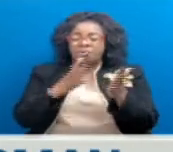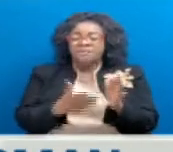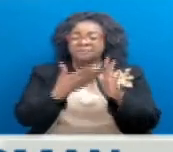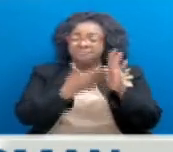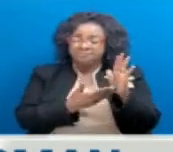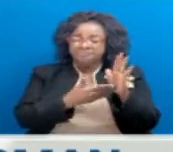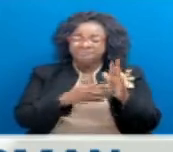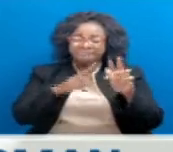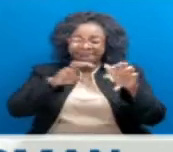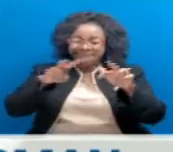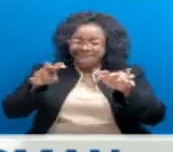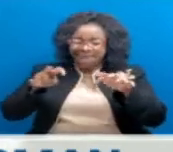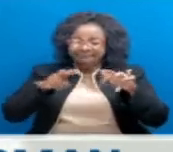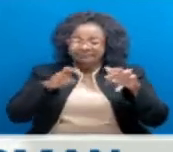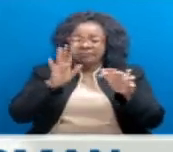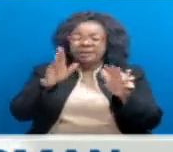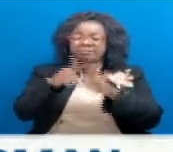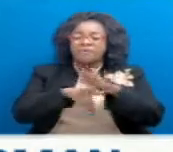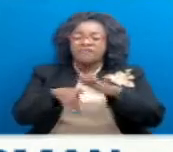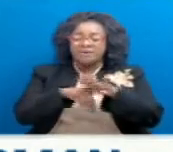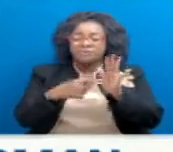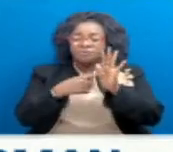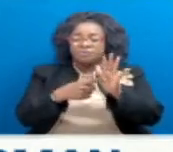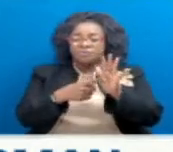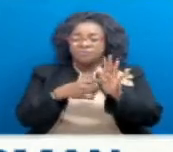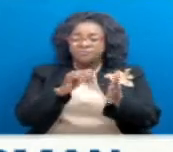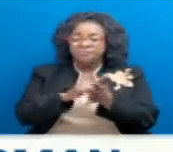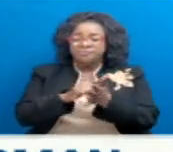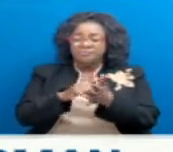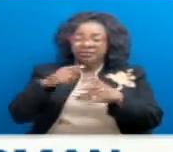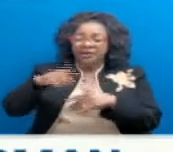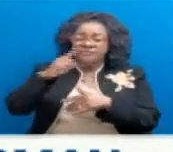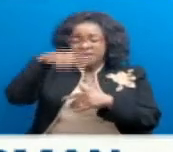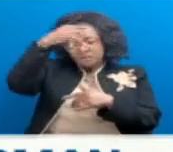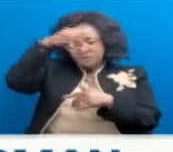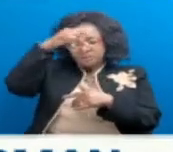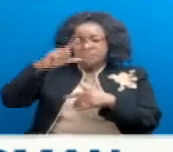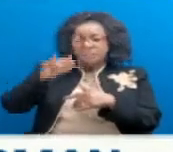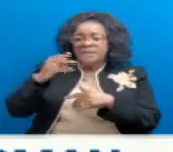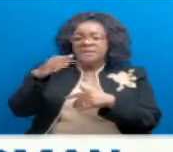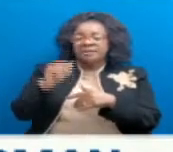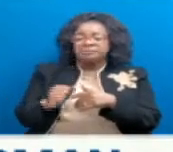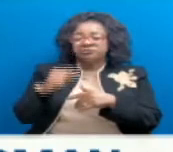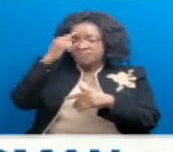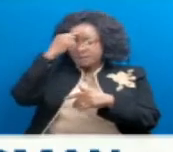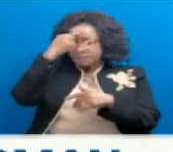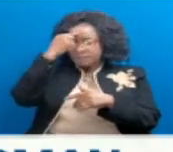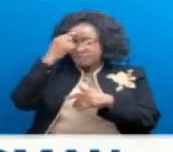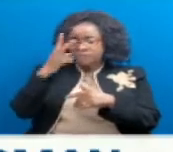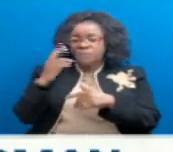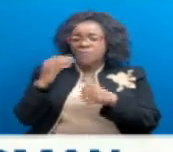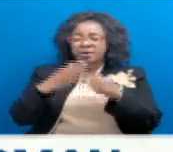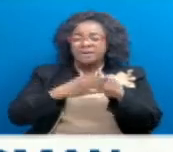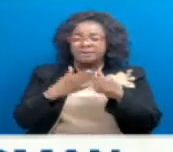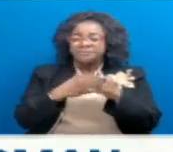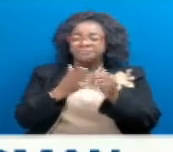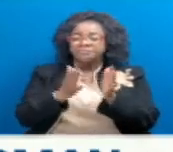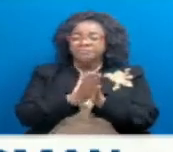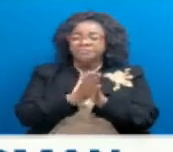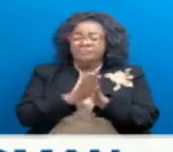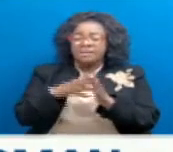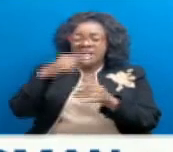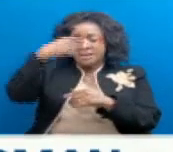on Abdullahi's LinkedIn profile reveals that he graduated from Periyar University in India in 2009 with a degree in